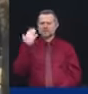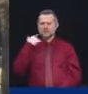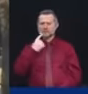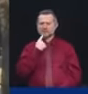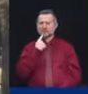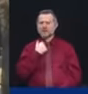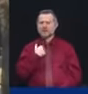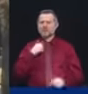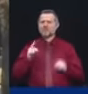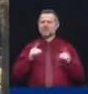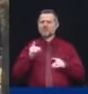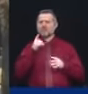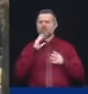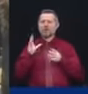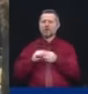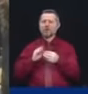suggested,